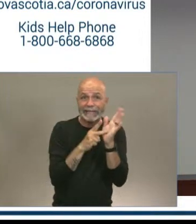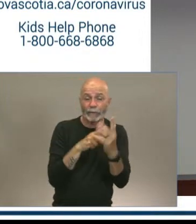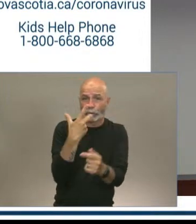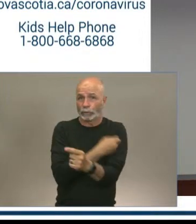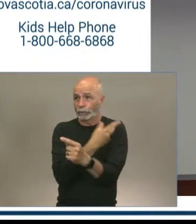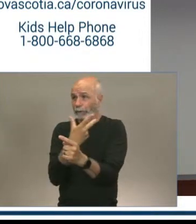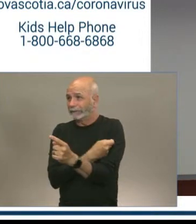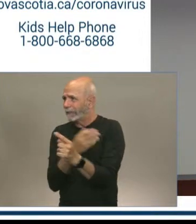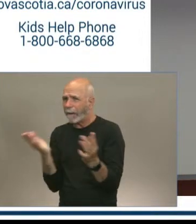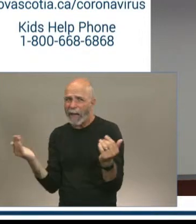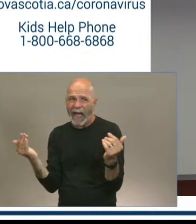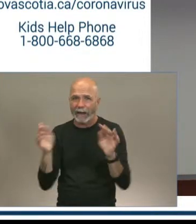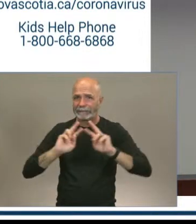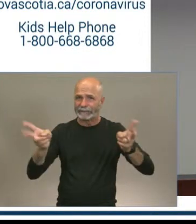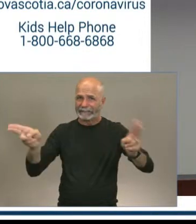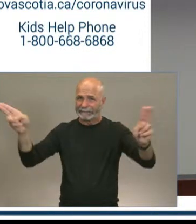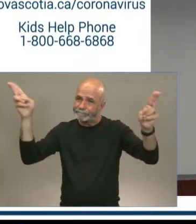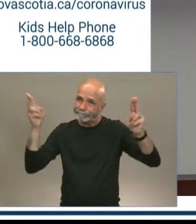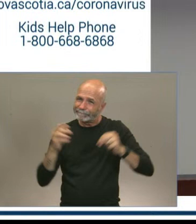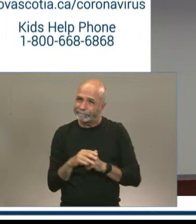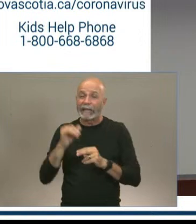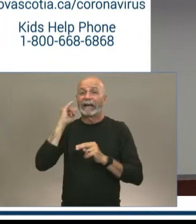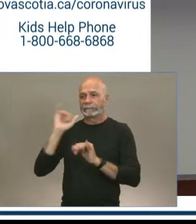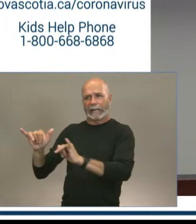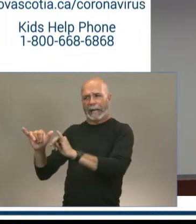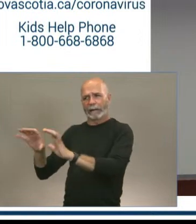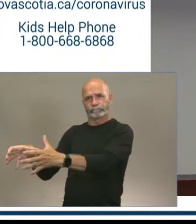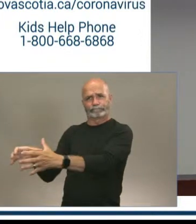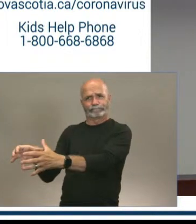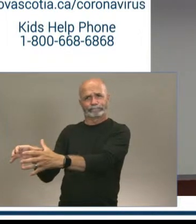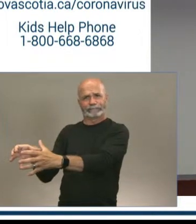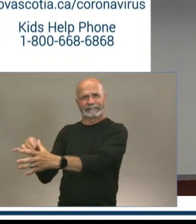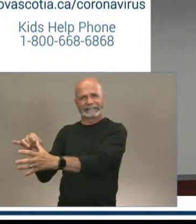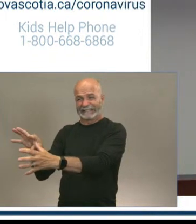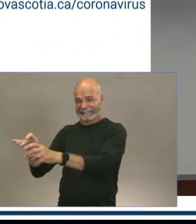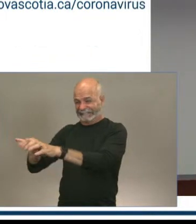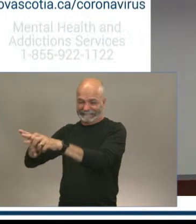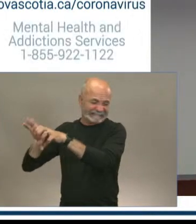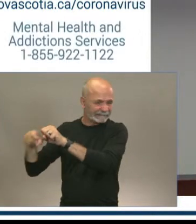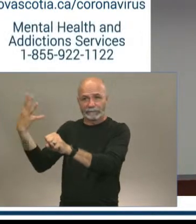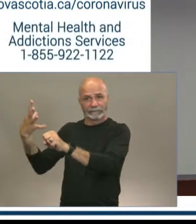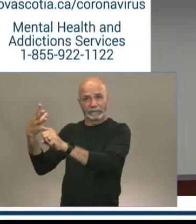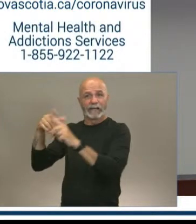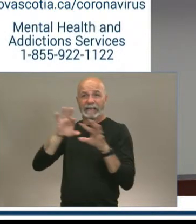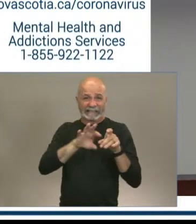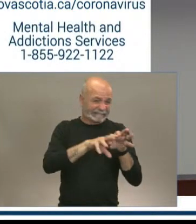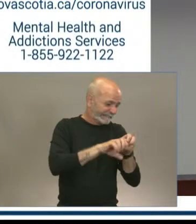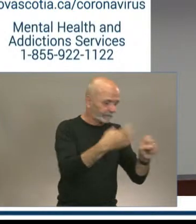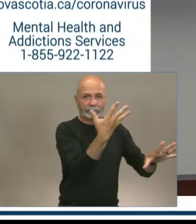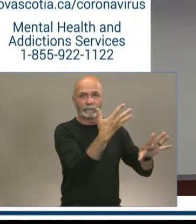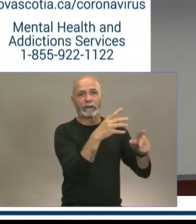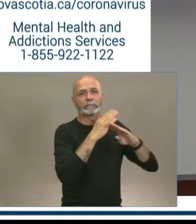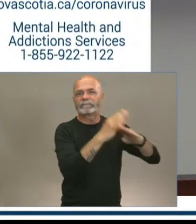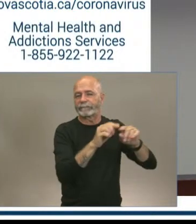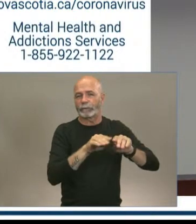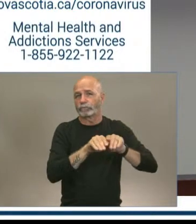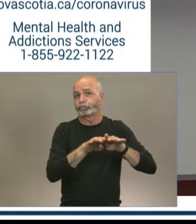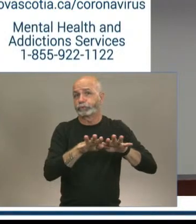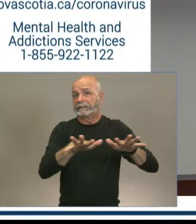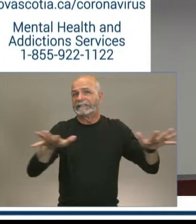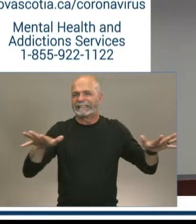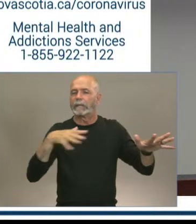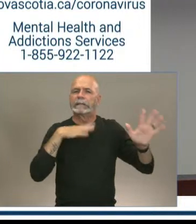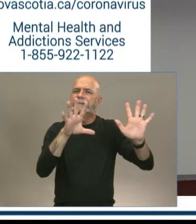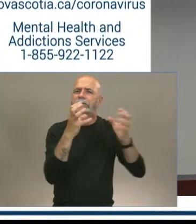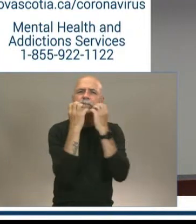these as contained clusters and not a larger outbreak is the reason why ongoing testing, vaccination, and maintaining